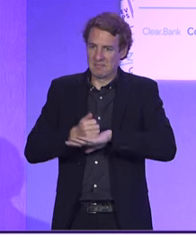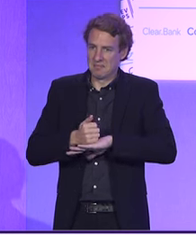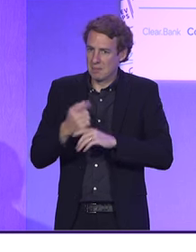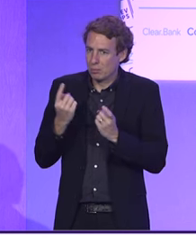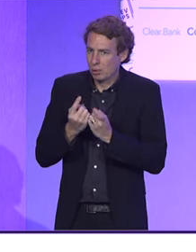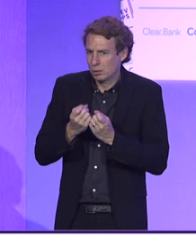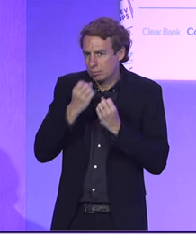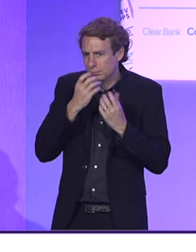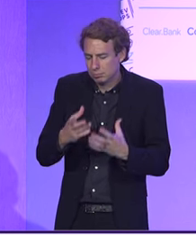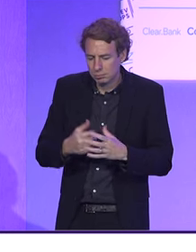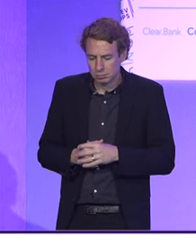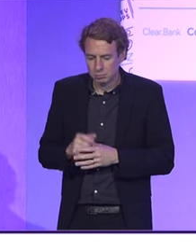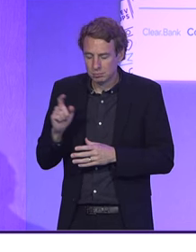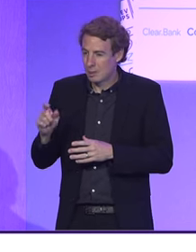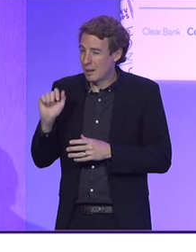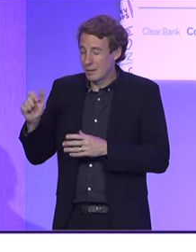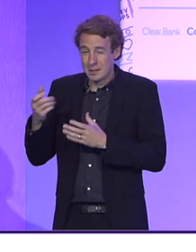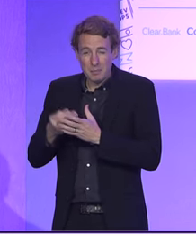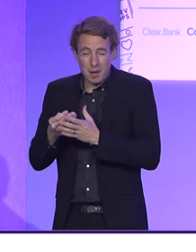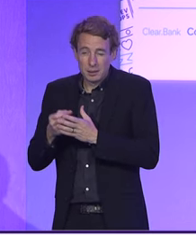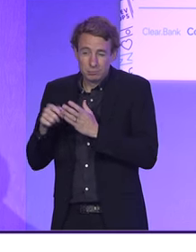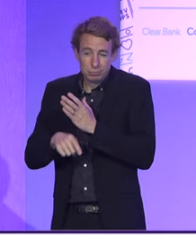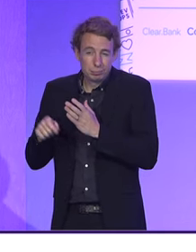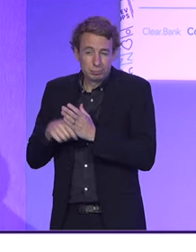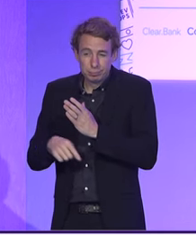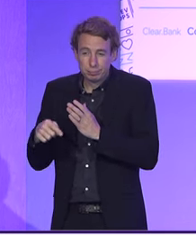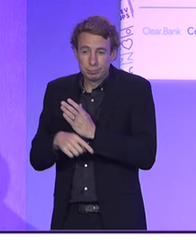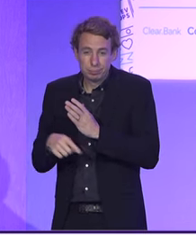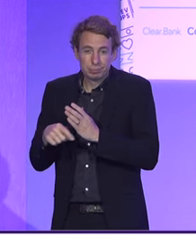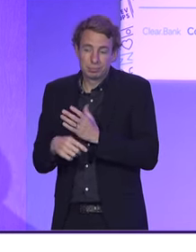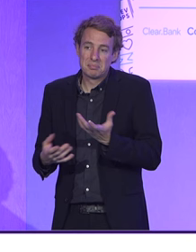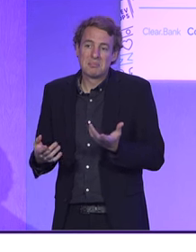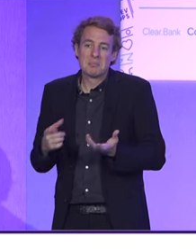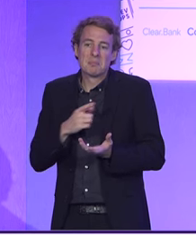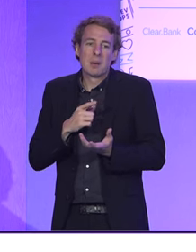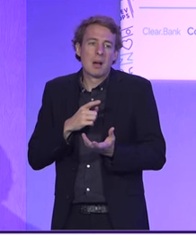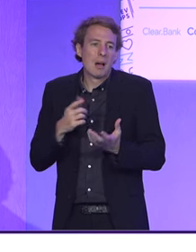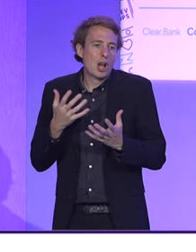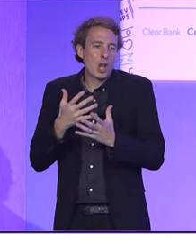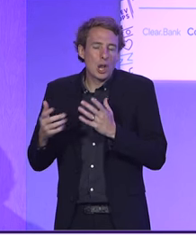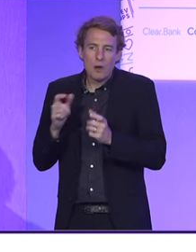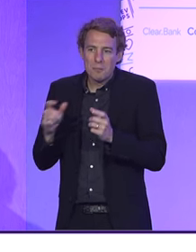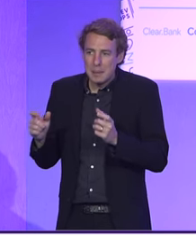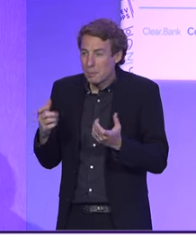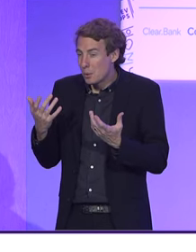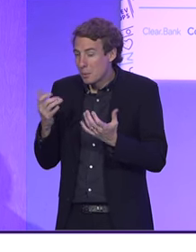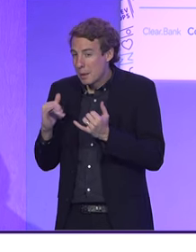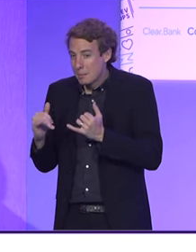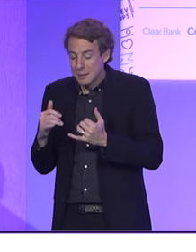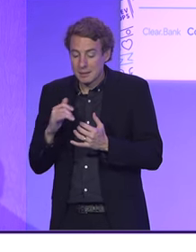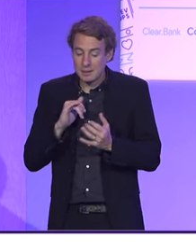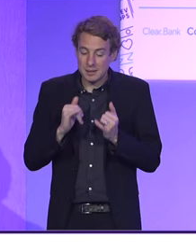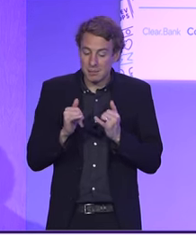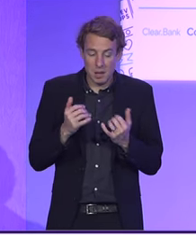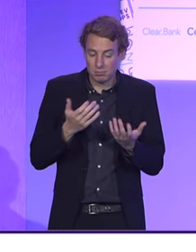but basically they're losing a lot of money. And sometimes it's because, they hire a lot of people, other times because of the infrastructures,